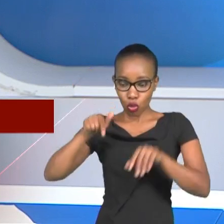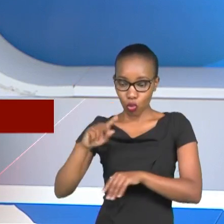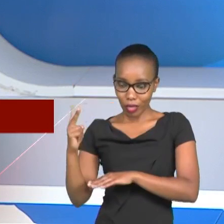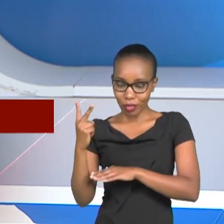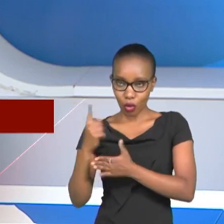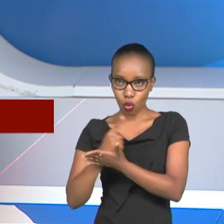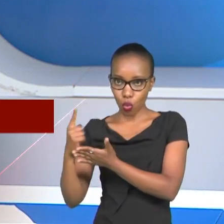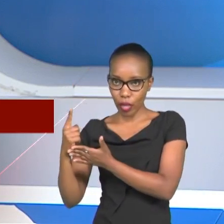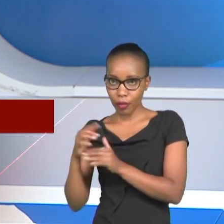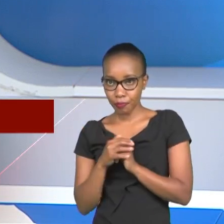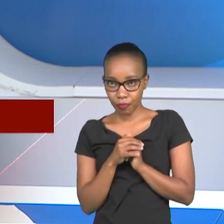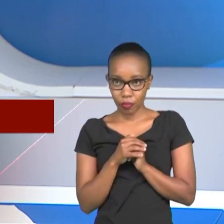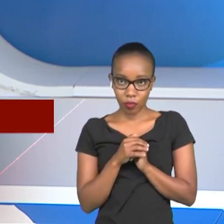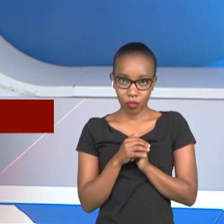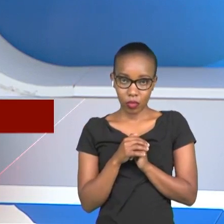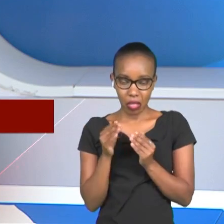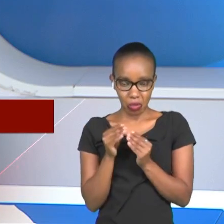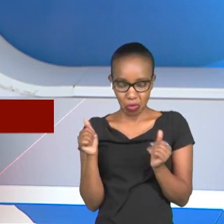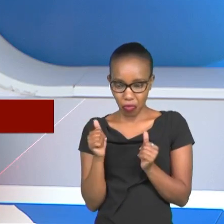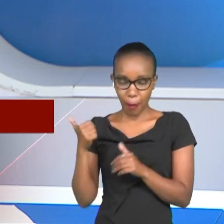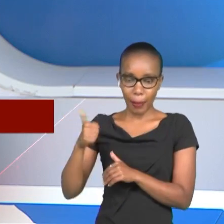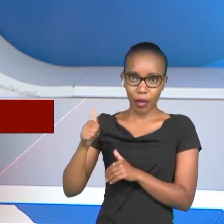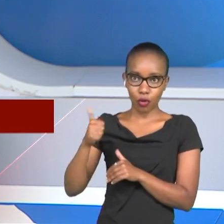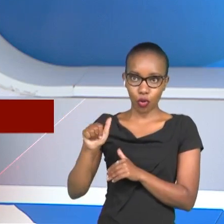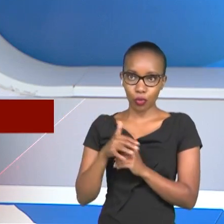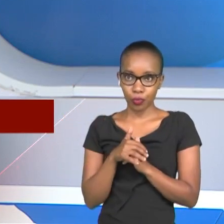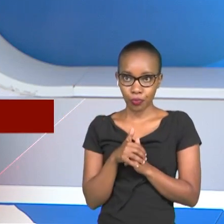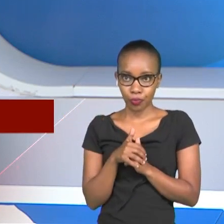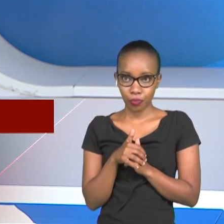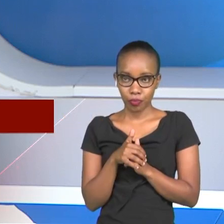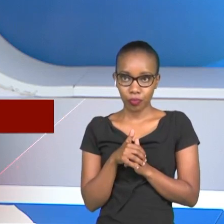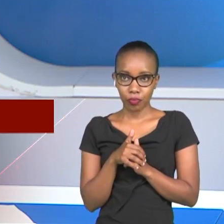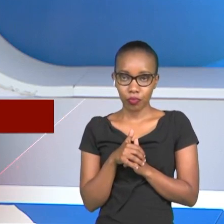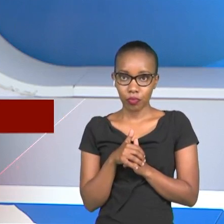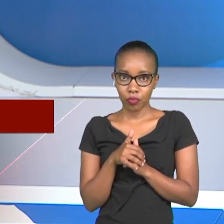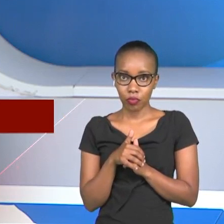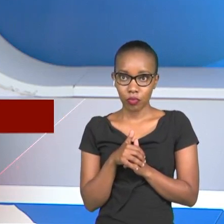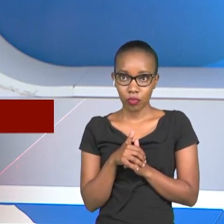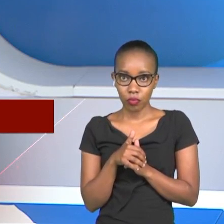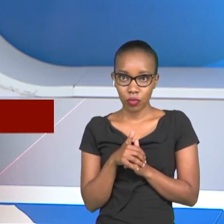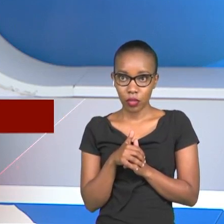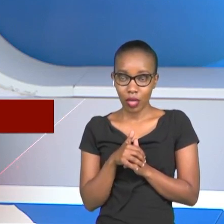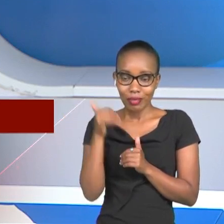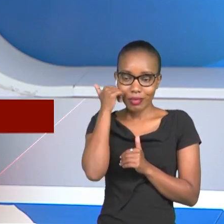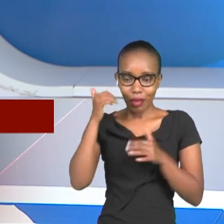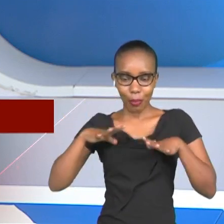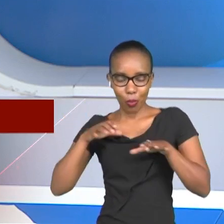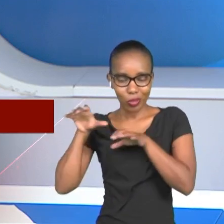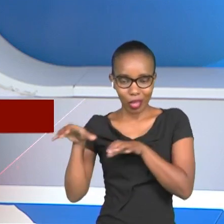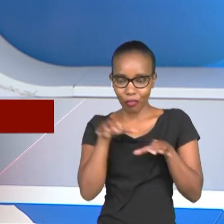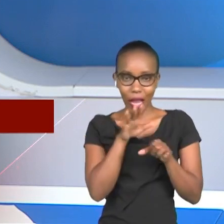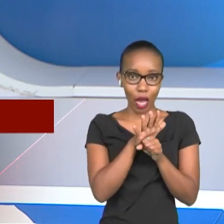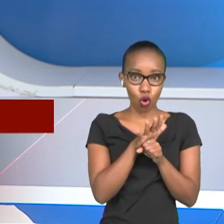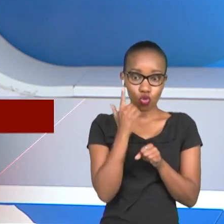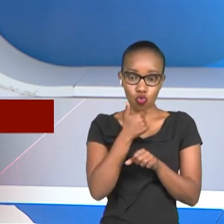there's still no deal with their employers nor an end in sight to the suffering of patients who rely on public health